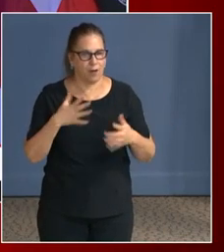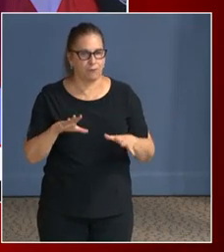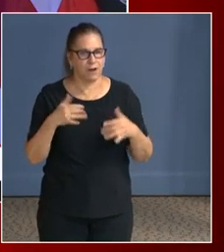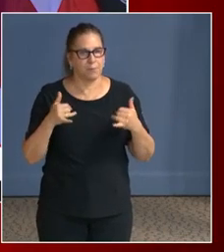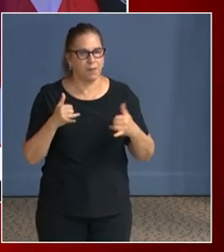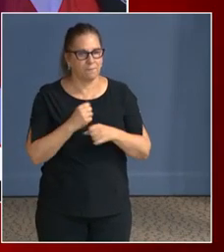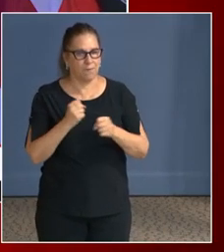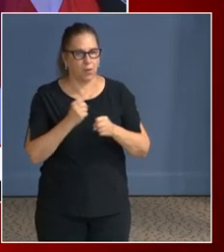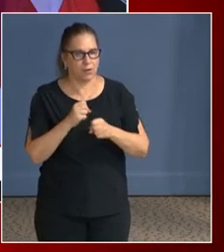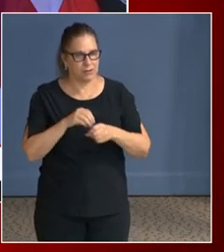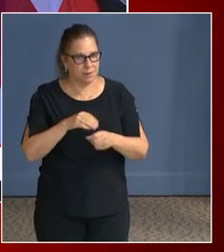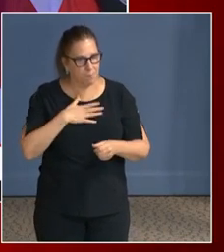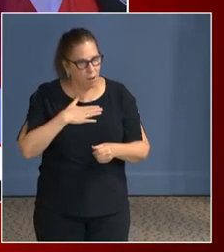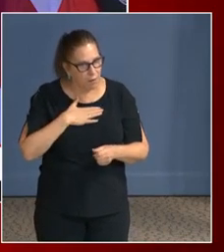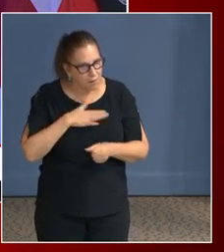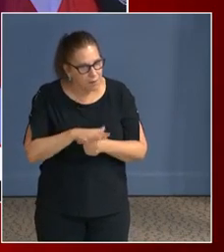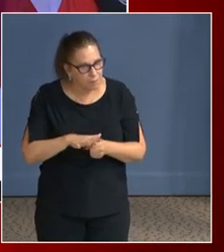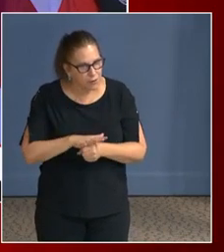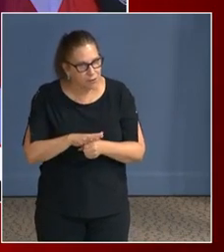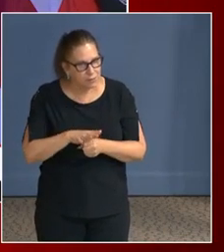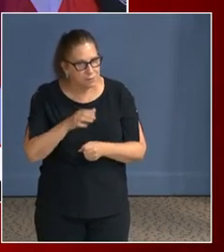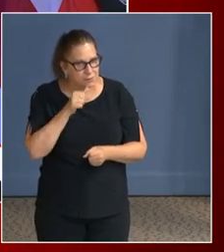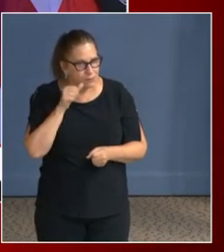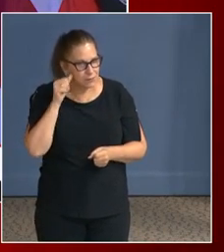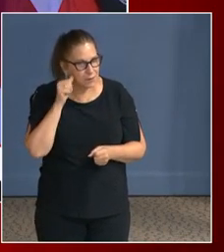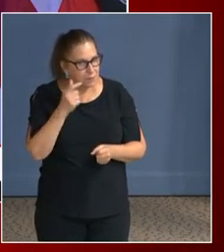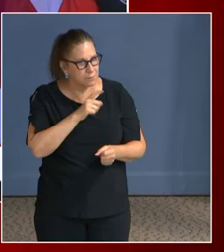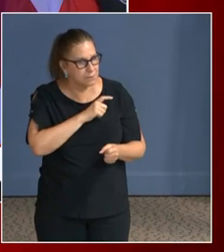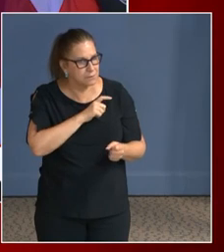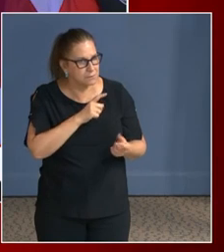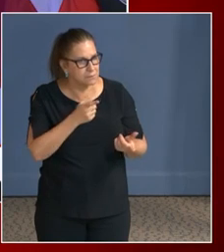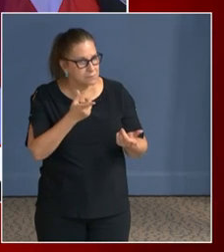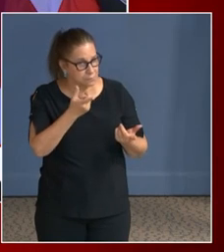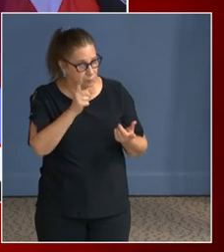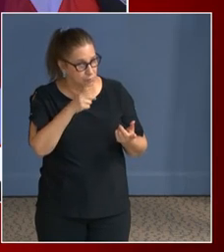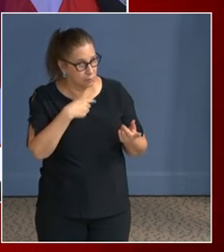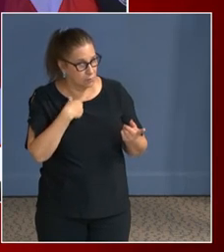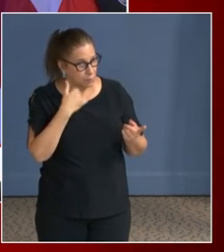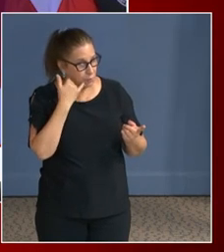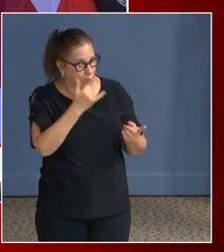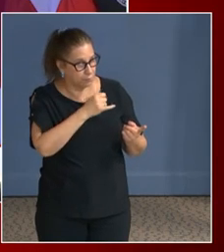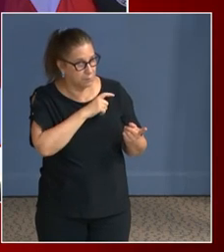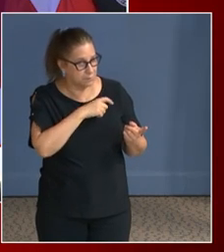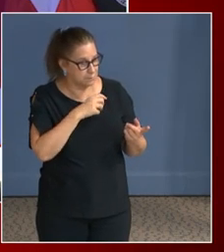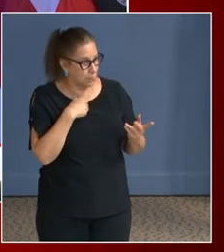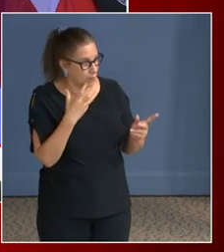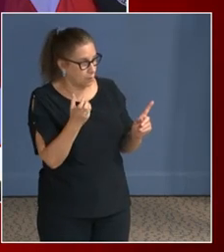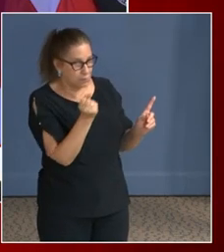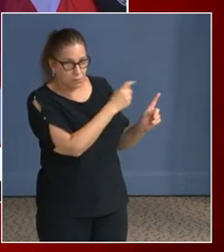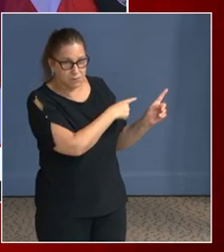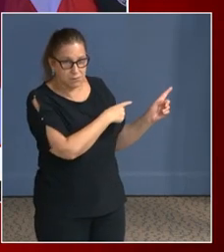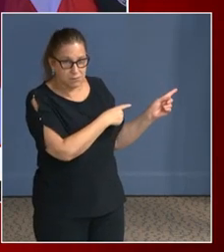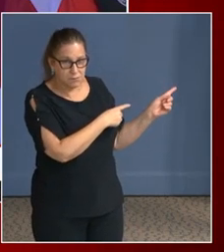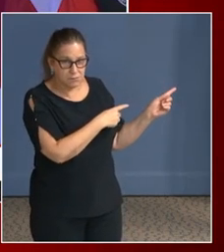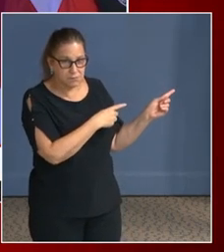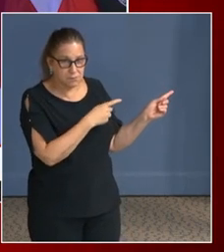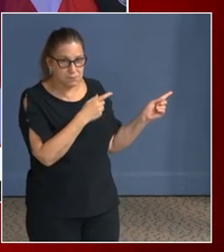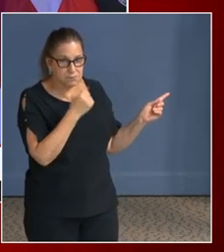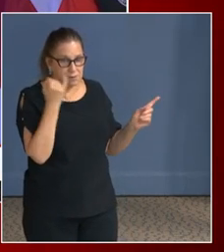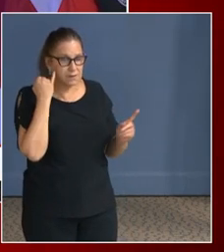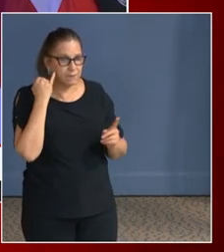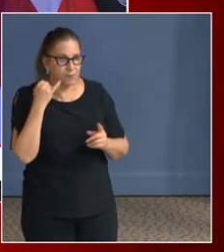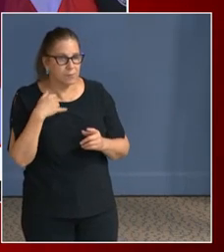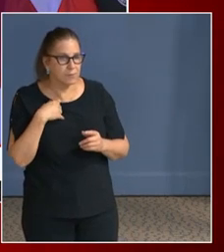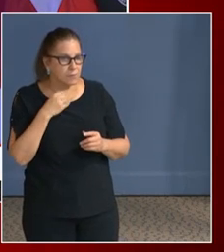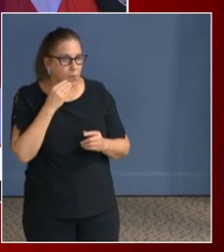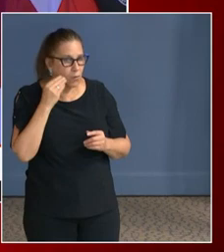really doing anything about this? What would you like the police to do? I don't know. I'm just Okay. asking. I mean, they're supposedly illegal. Do the police go